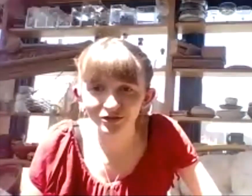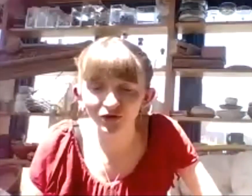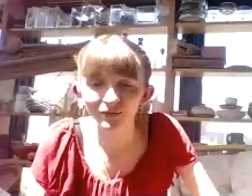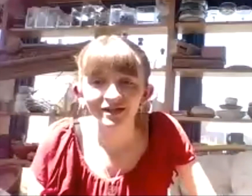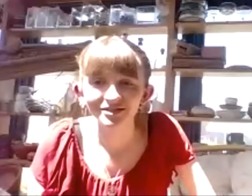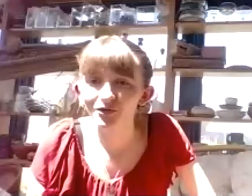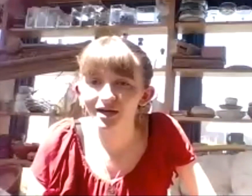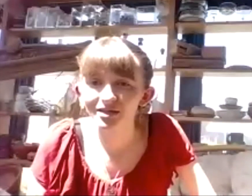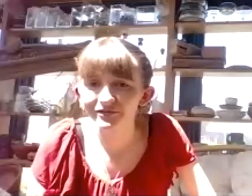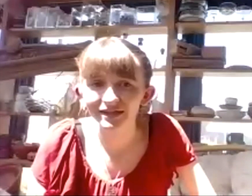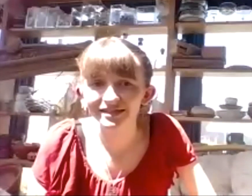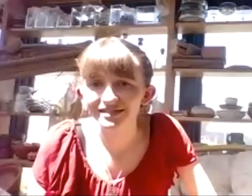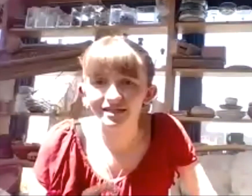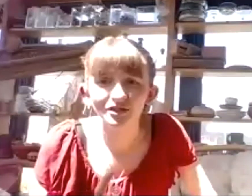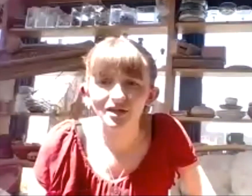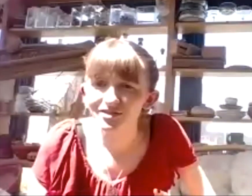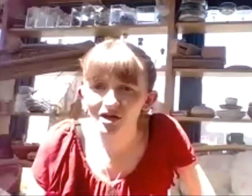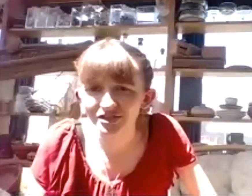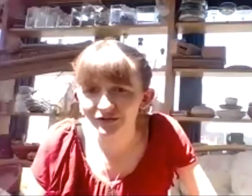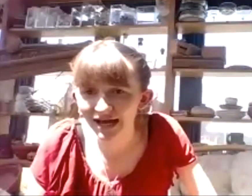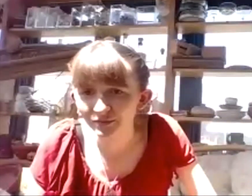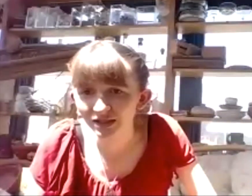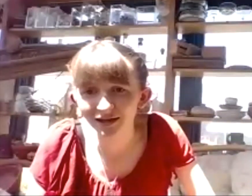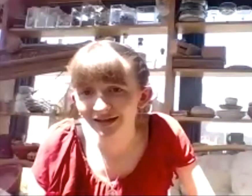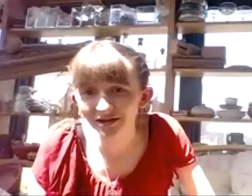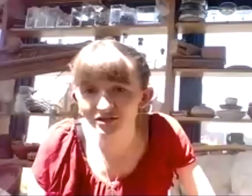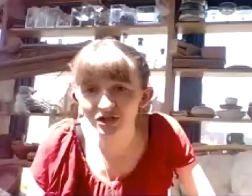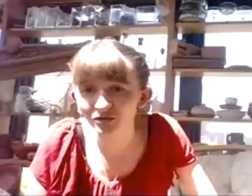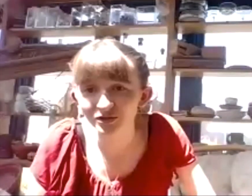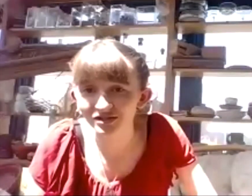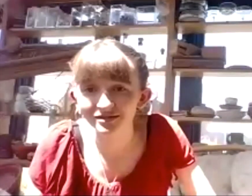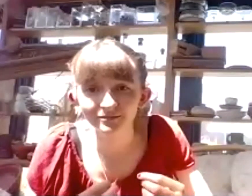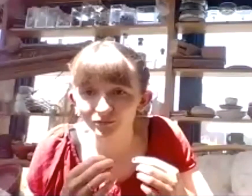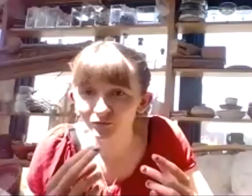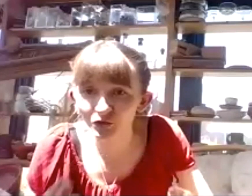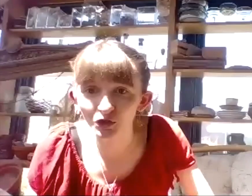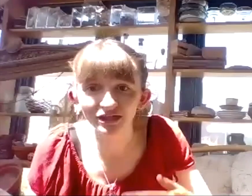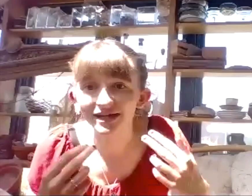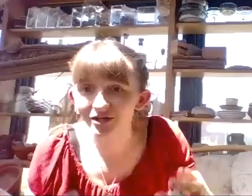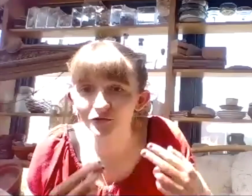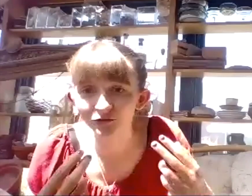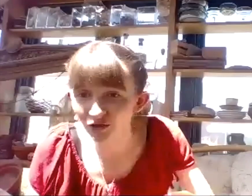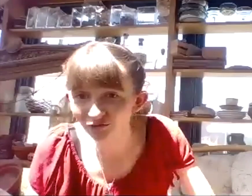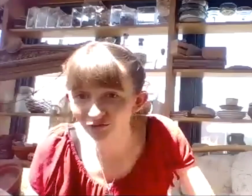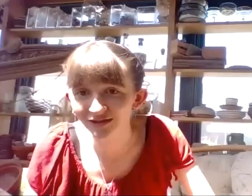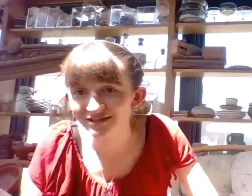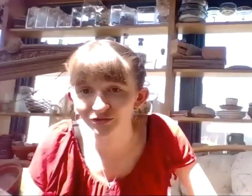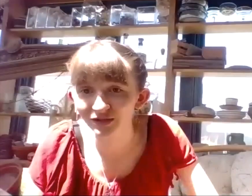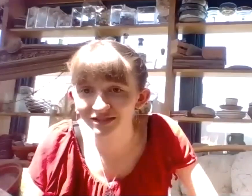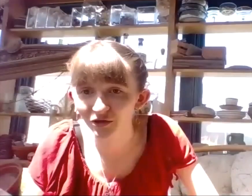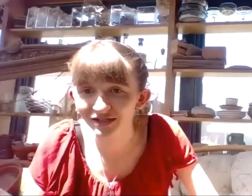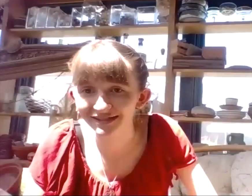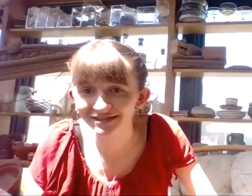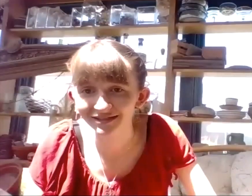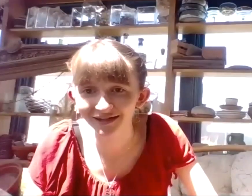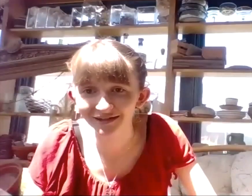Triceratops jugal. So a lot of it is like knowledge of anatomy, and then also just looking at it over and over until you really